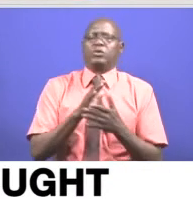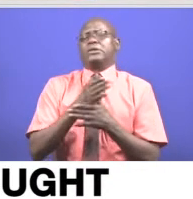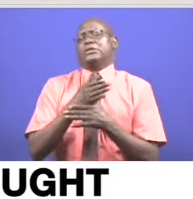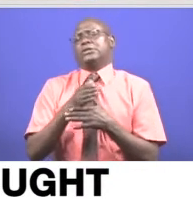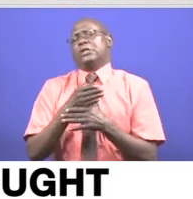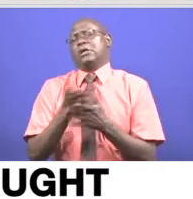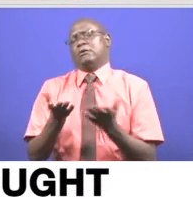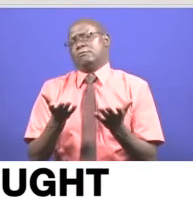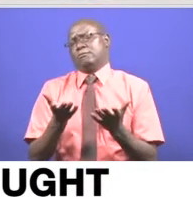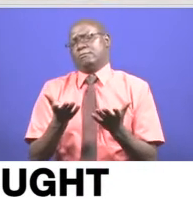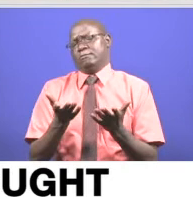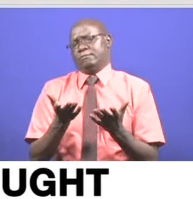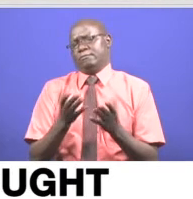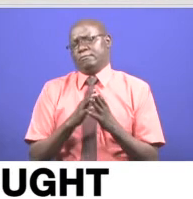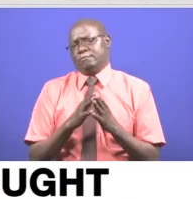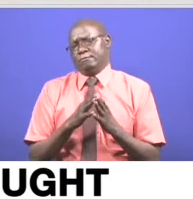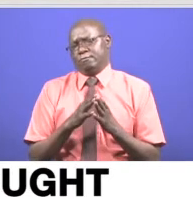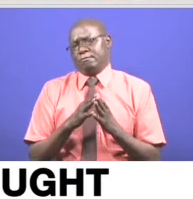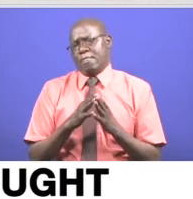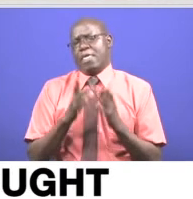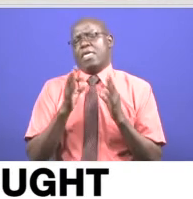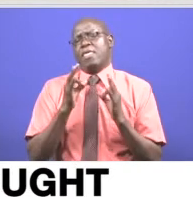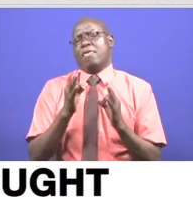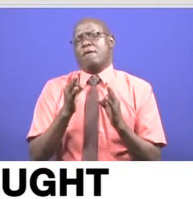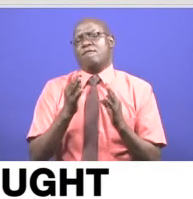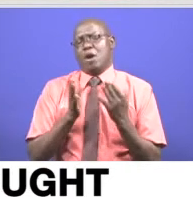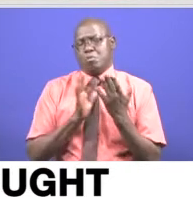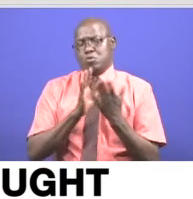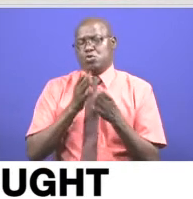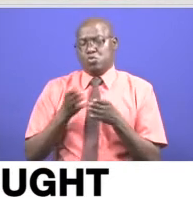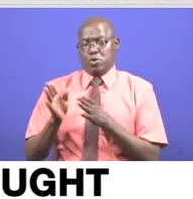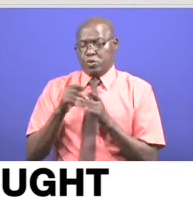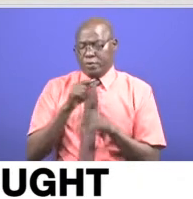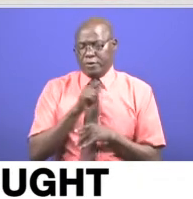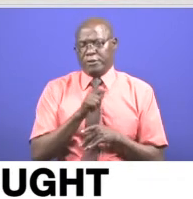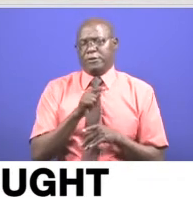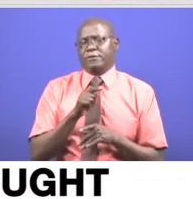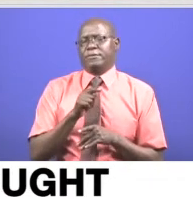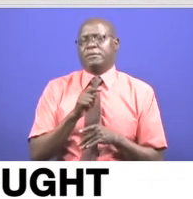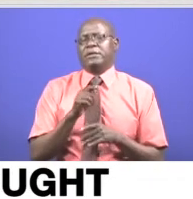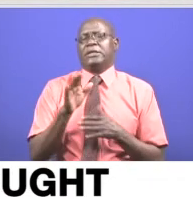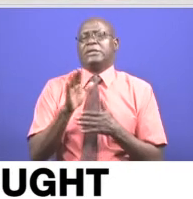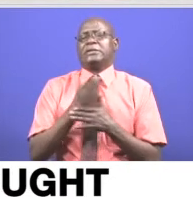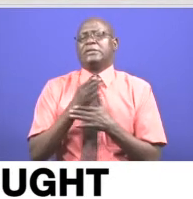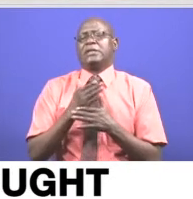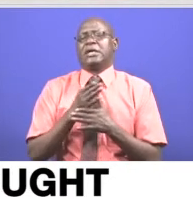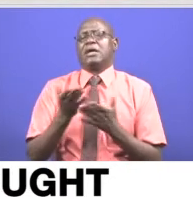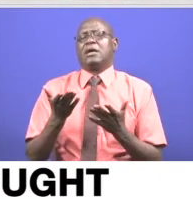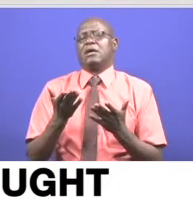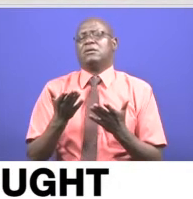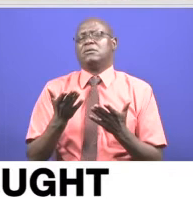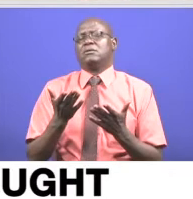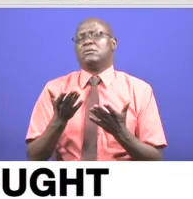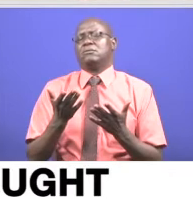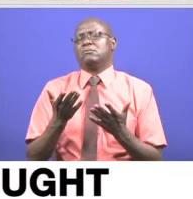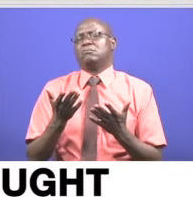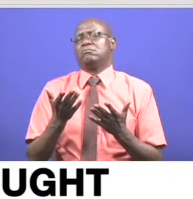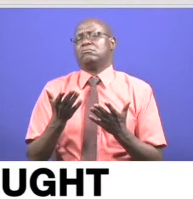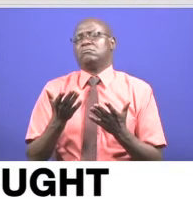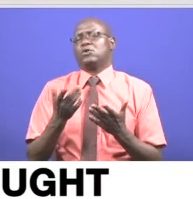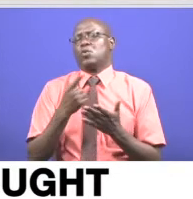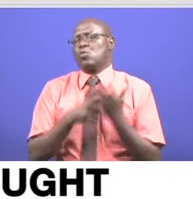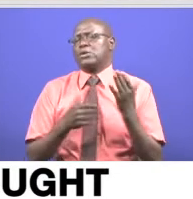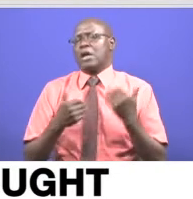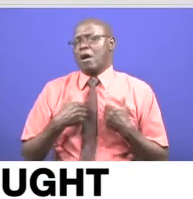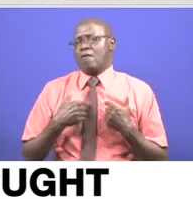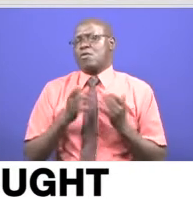we can share with. Mm. And if we were to approach this way, share half of what I would have taken with somebody else,